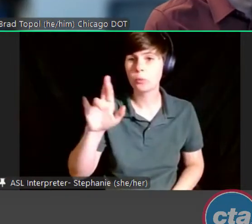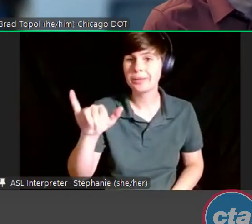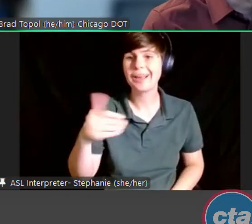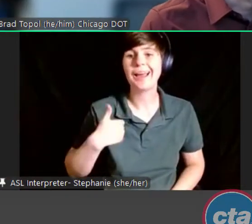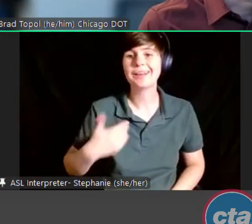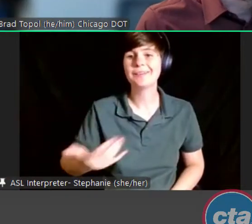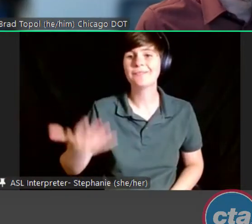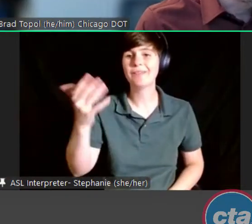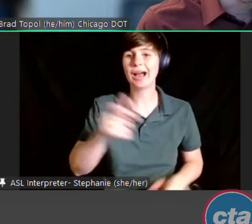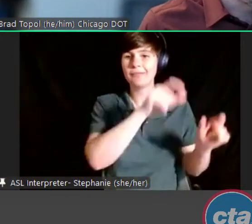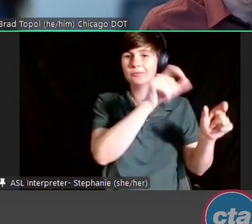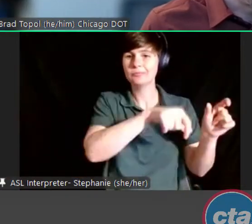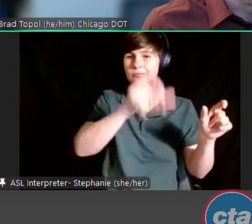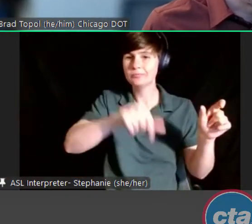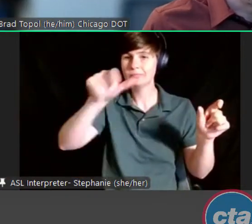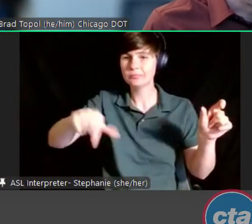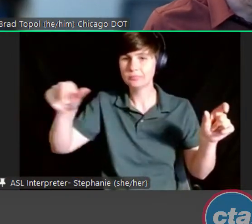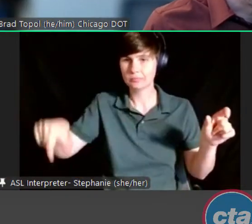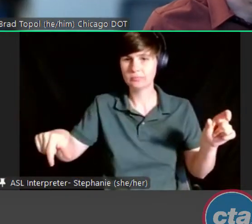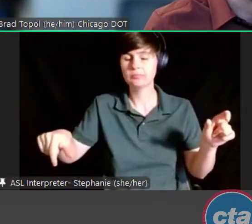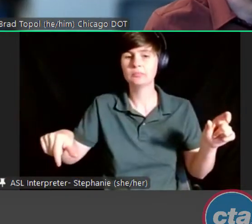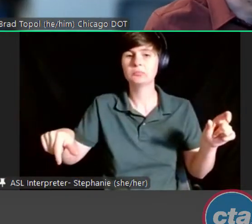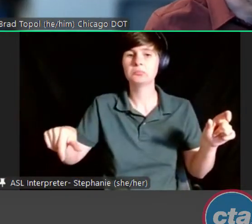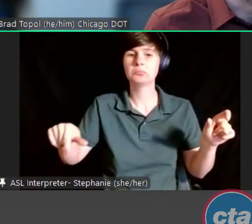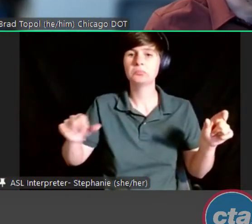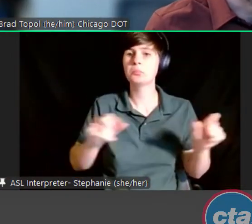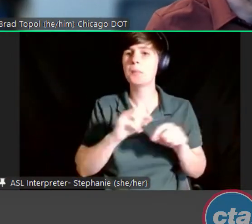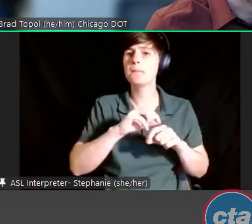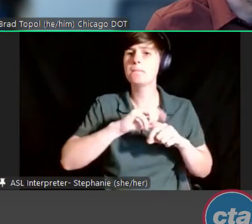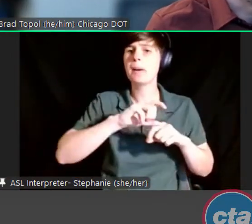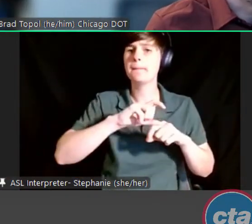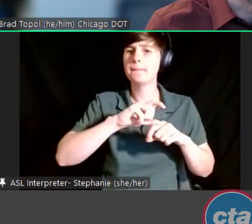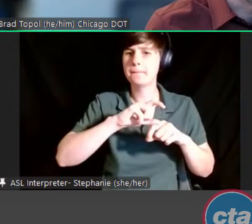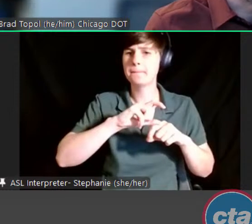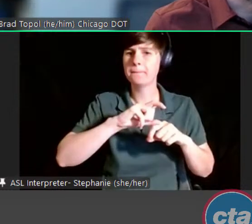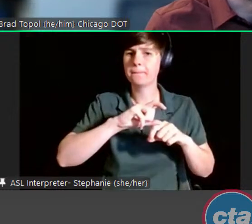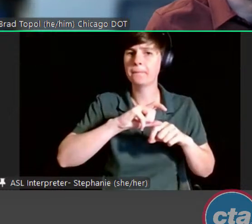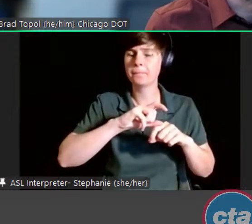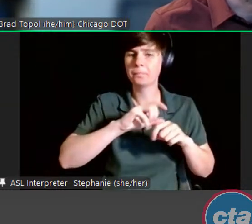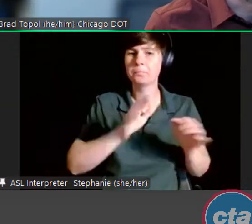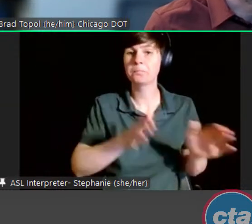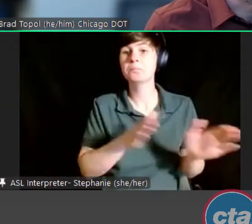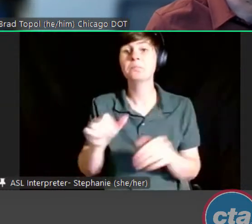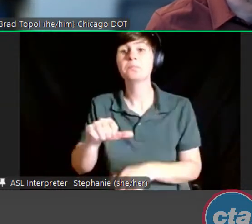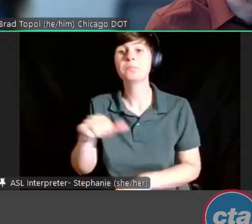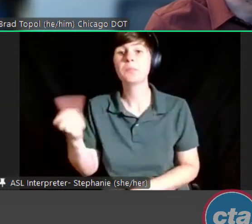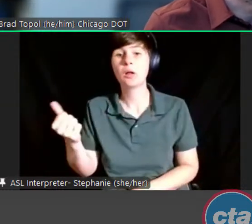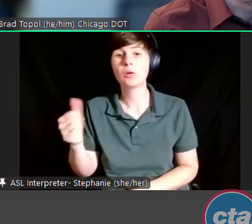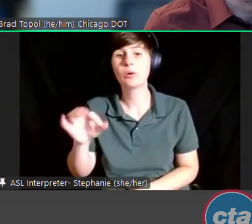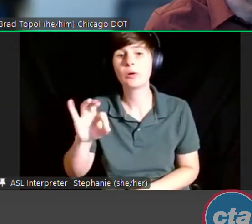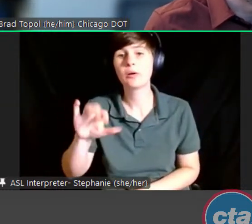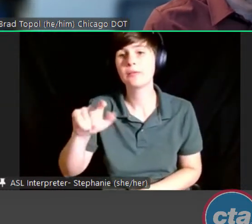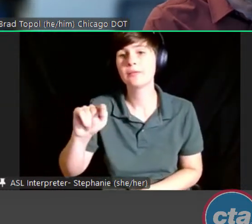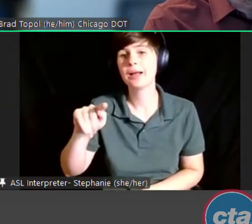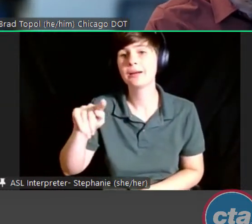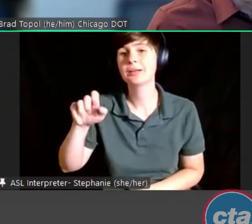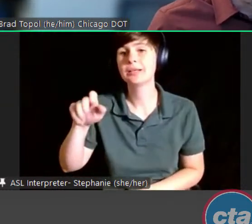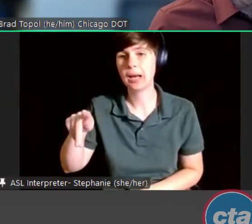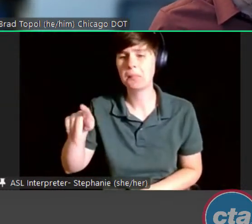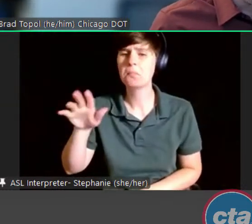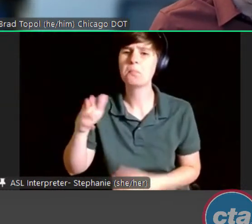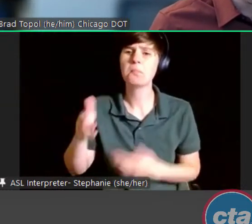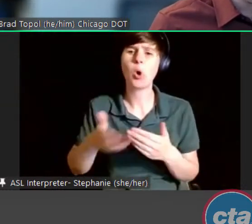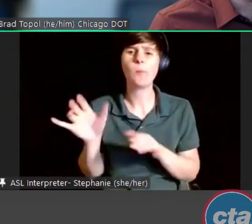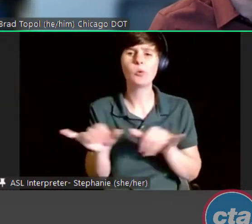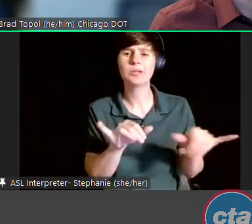bars that are slightly raised. We have another example called flat top bars, which is similar. It has